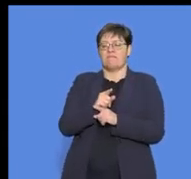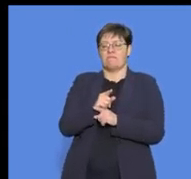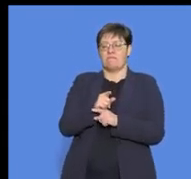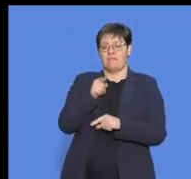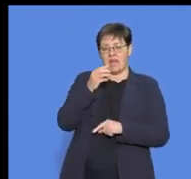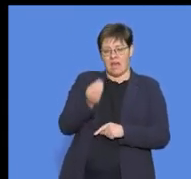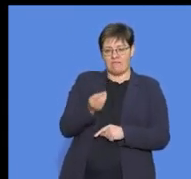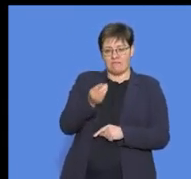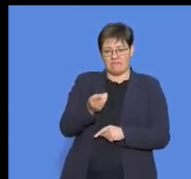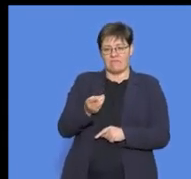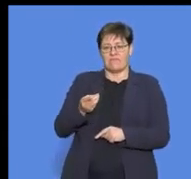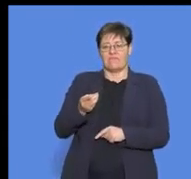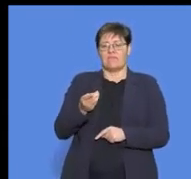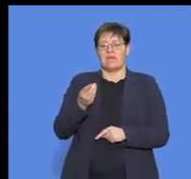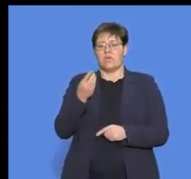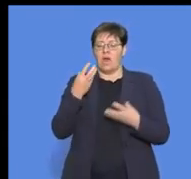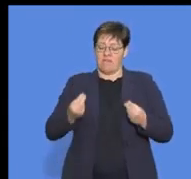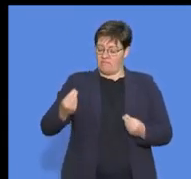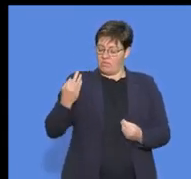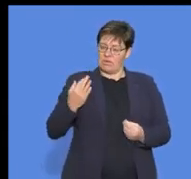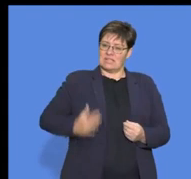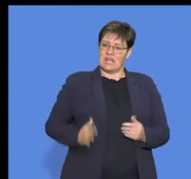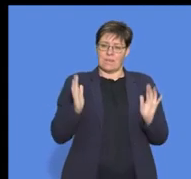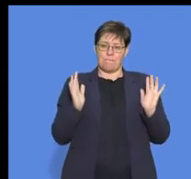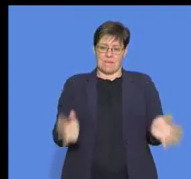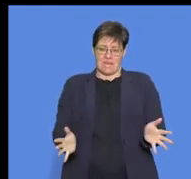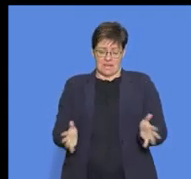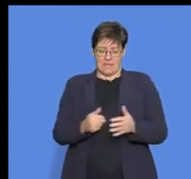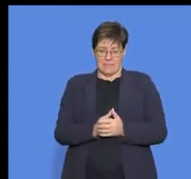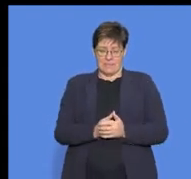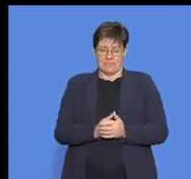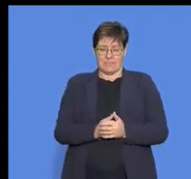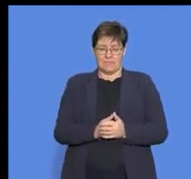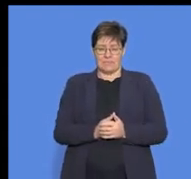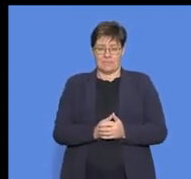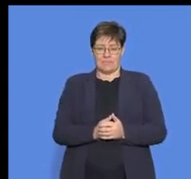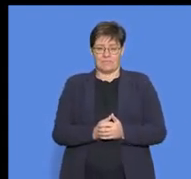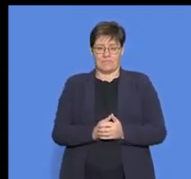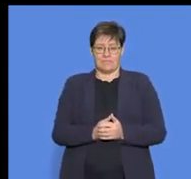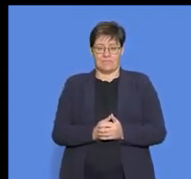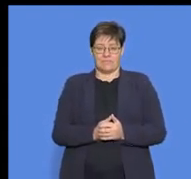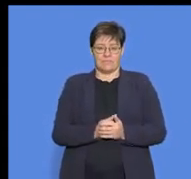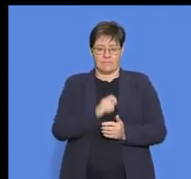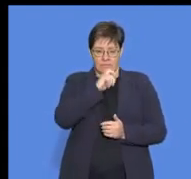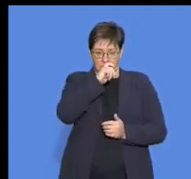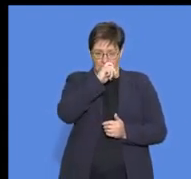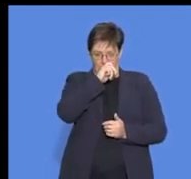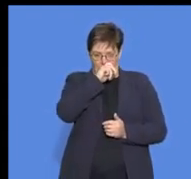of the formula. And then we can use this to find whichever angle we need to find if we are given three sides.